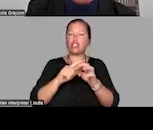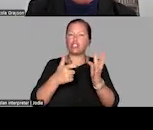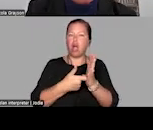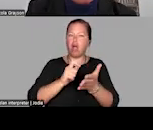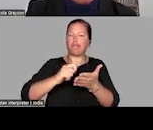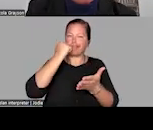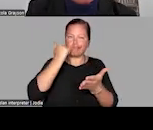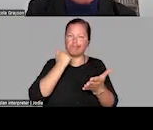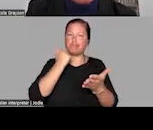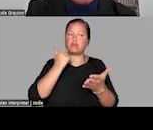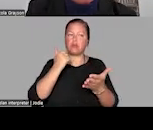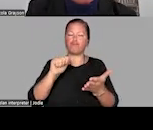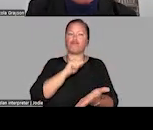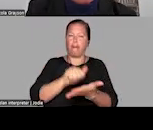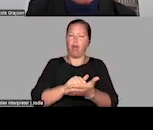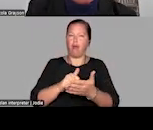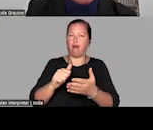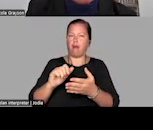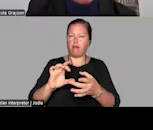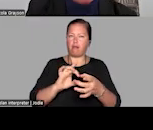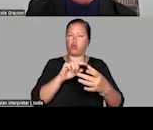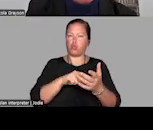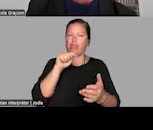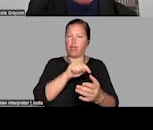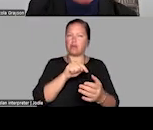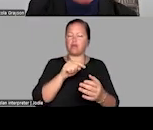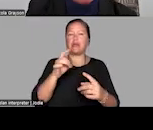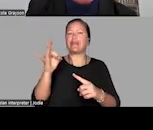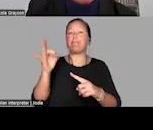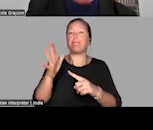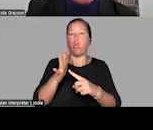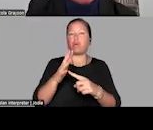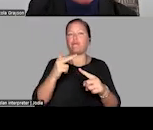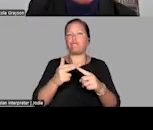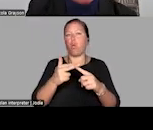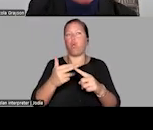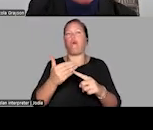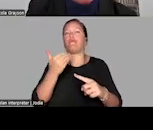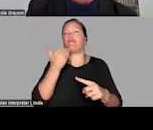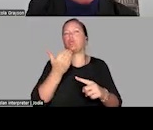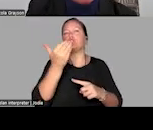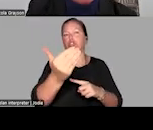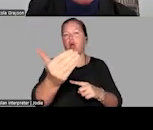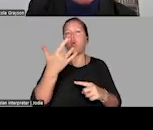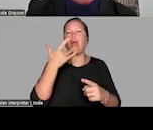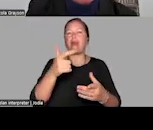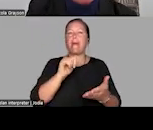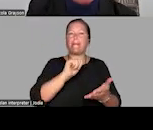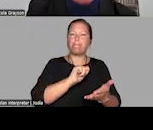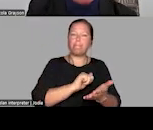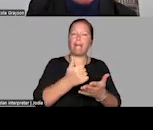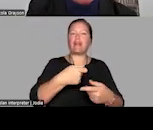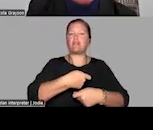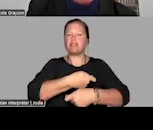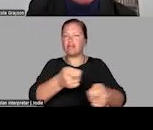attributions around that. It's very important to the downstream publish, protect, disseminate, transform, and